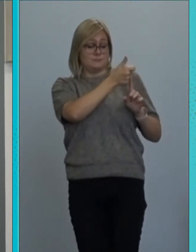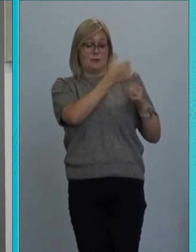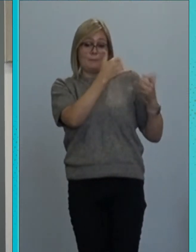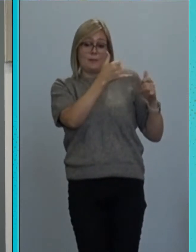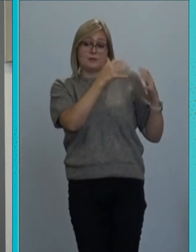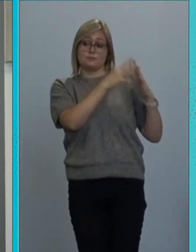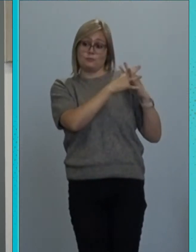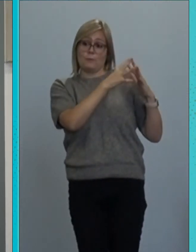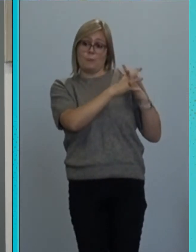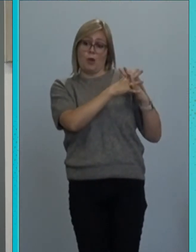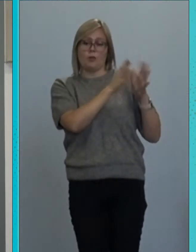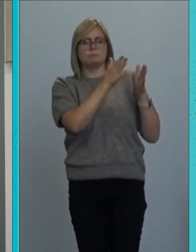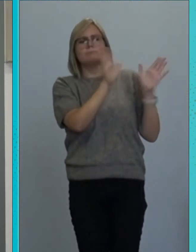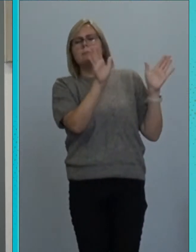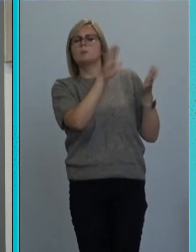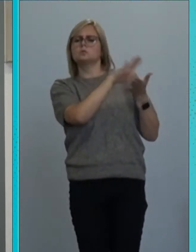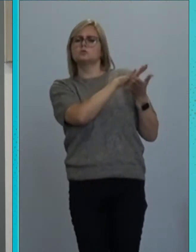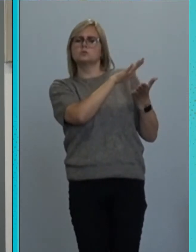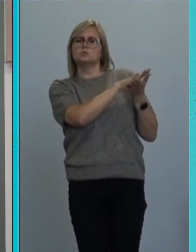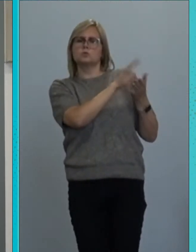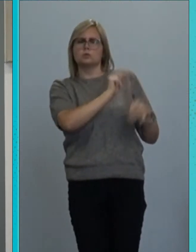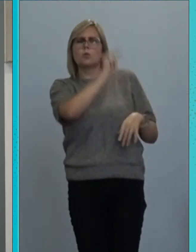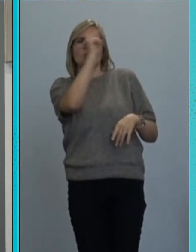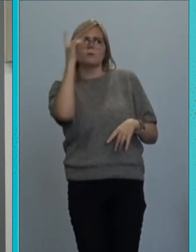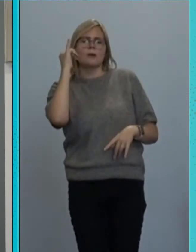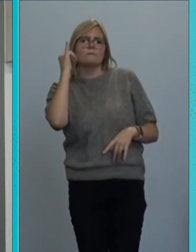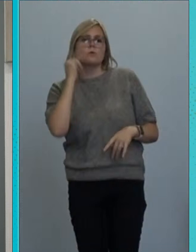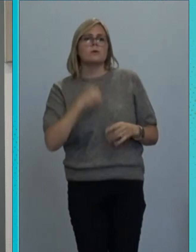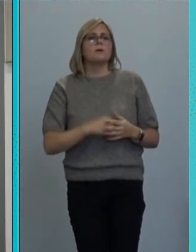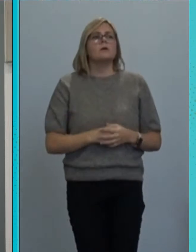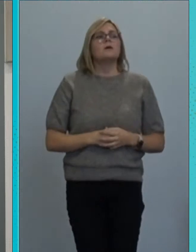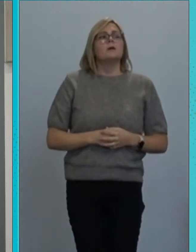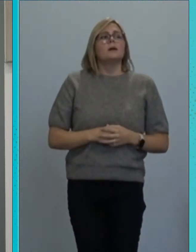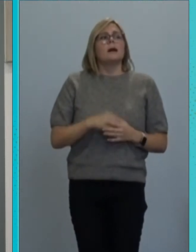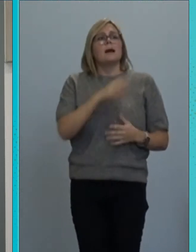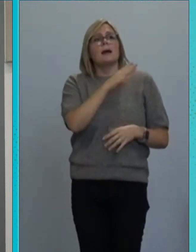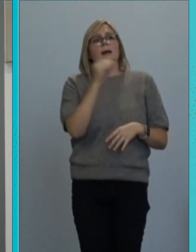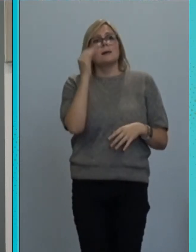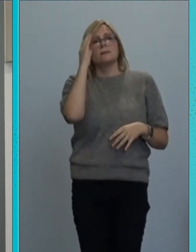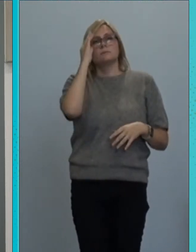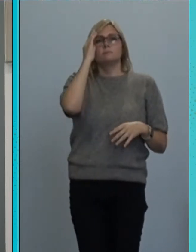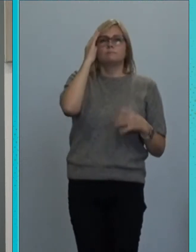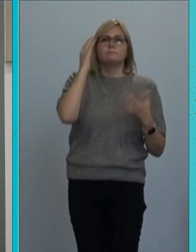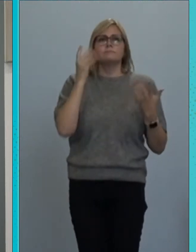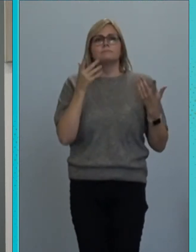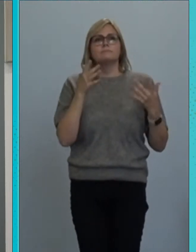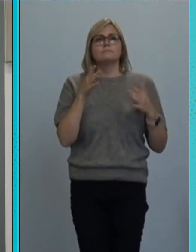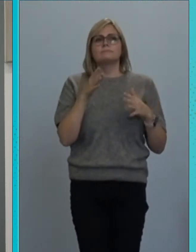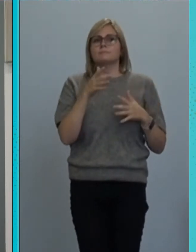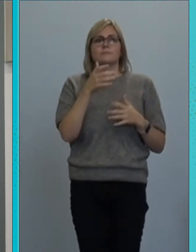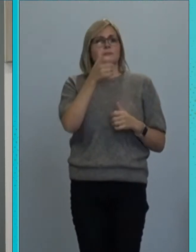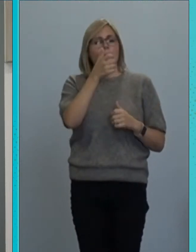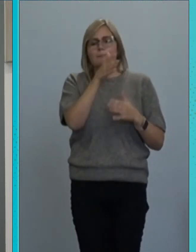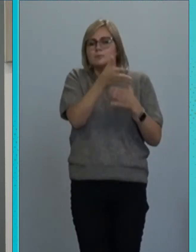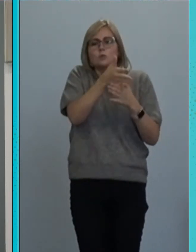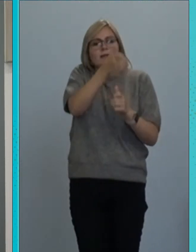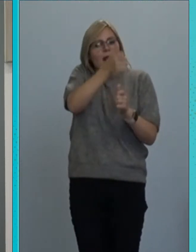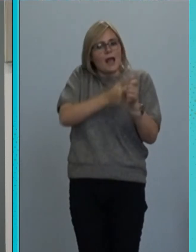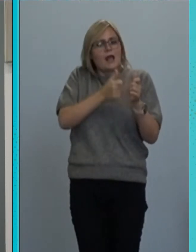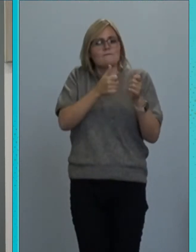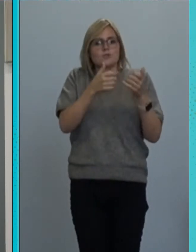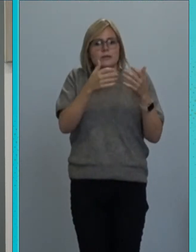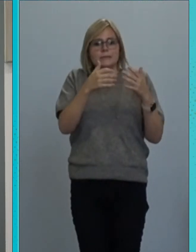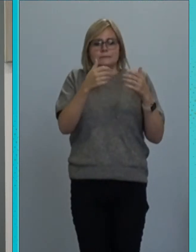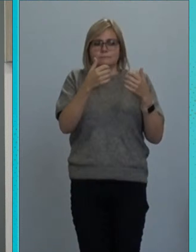in our public school in Northern California. And between every play, the quarterback of the